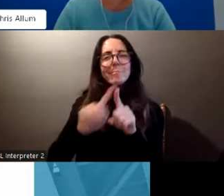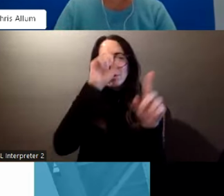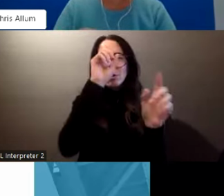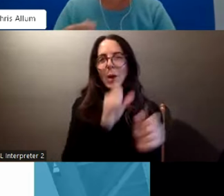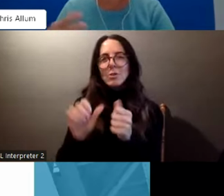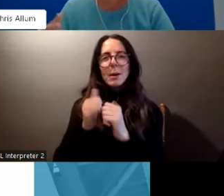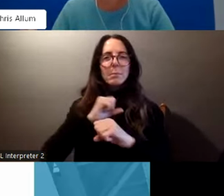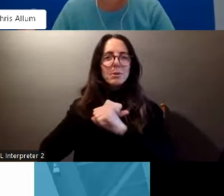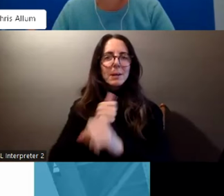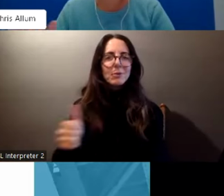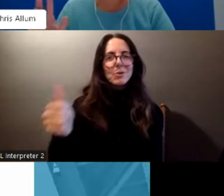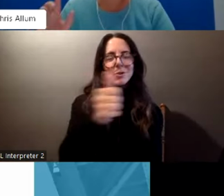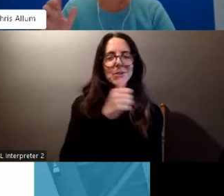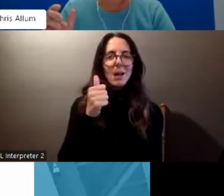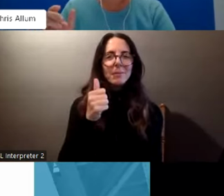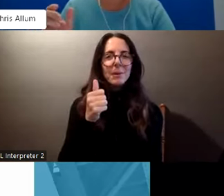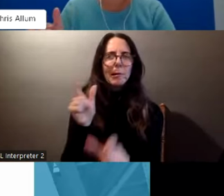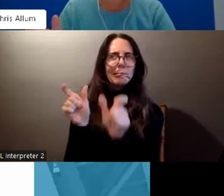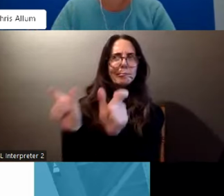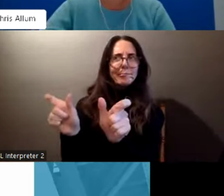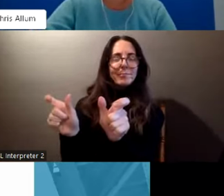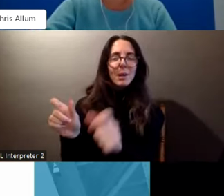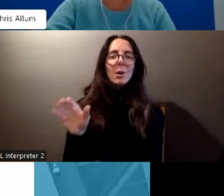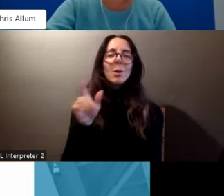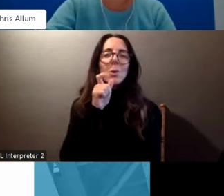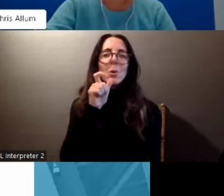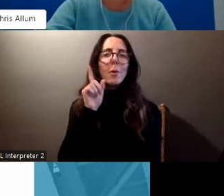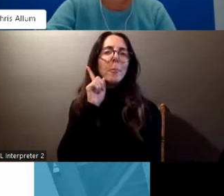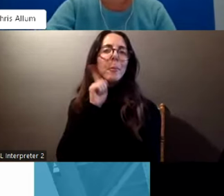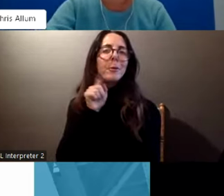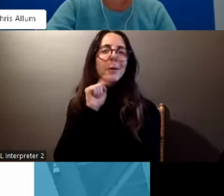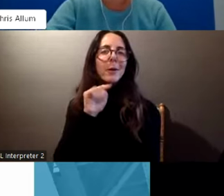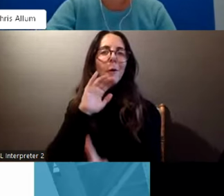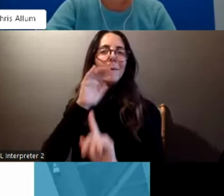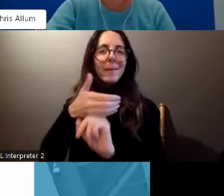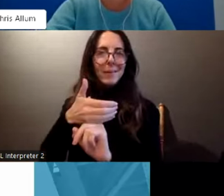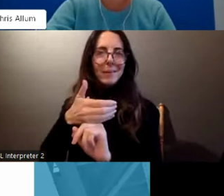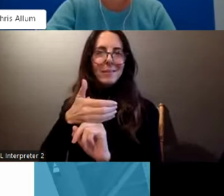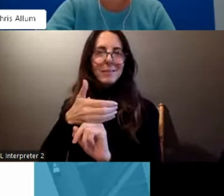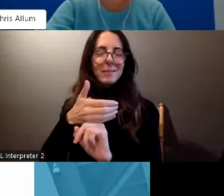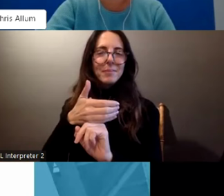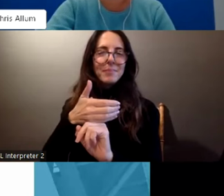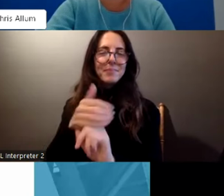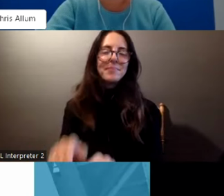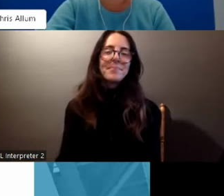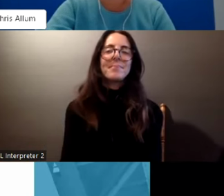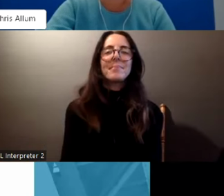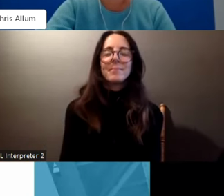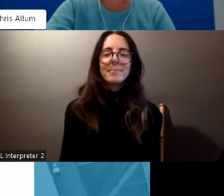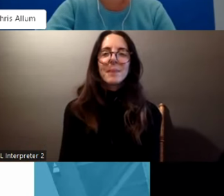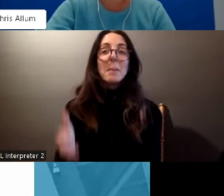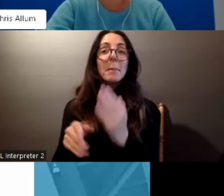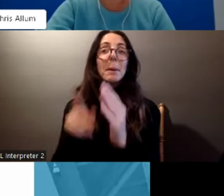yourself from people who are pretending, supposedly, to be someone you know or work for a particular